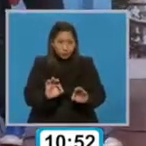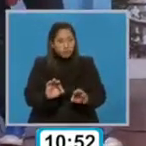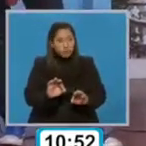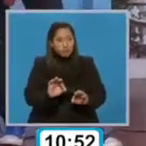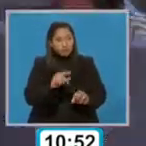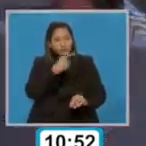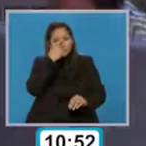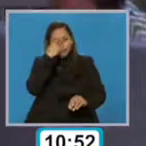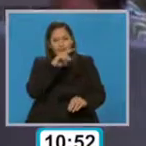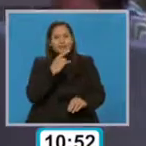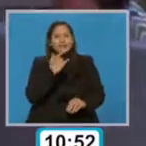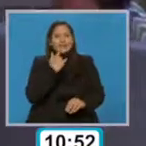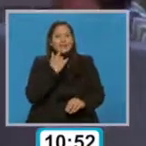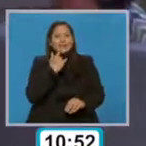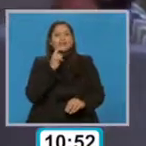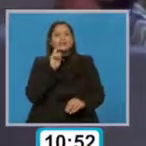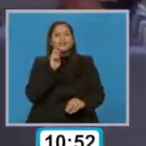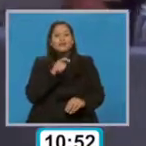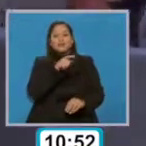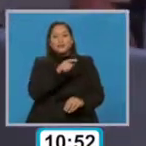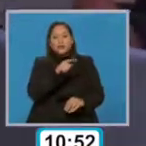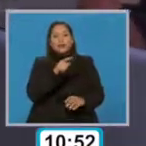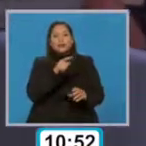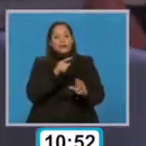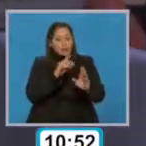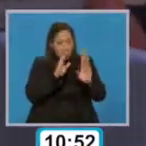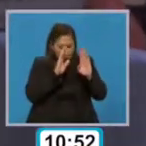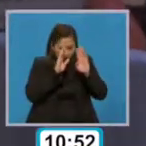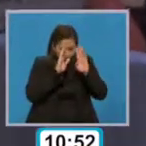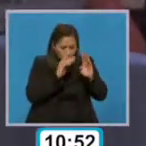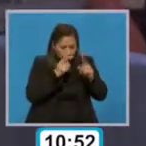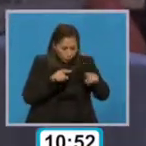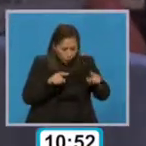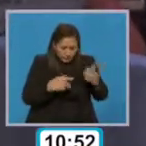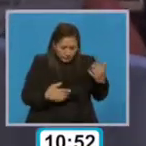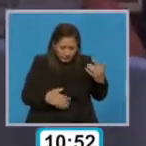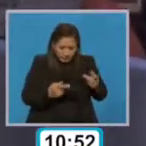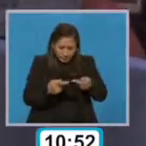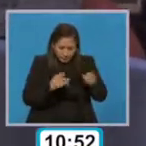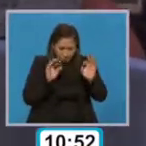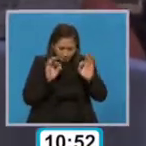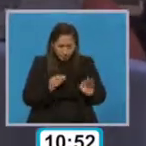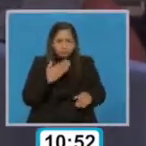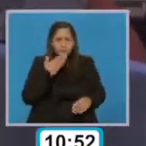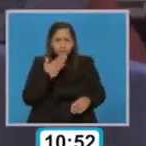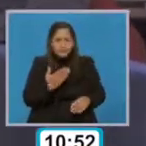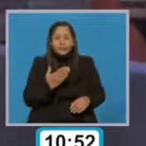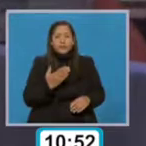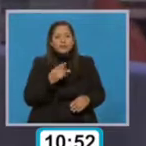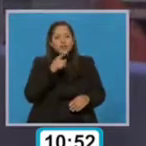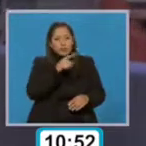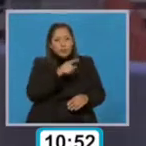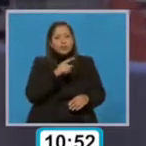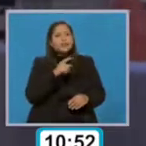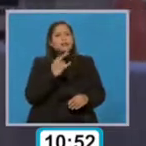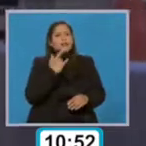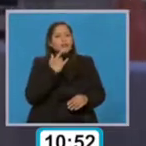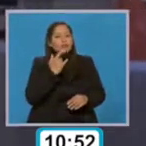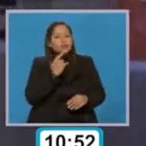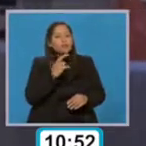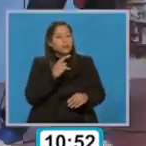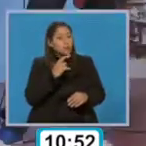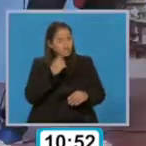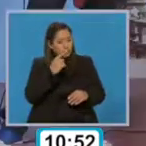un reto realmente el hecho de estar muy involucrado en tu música? ¿Tú te pones retos dentro de tu